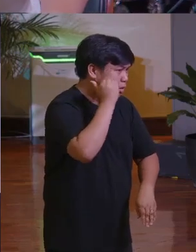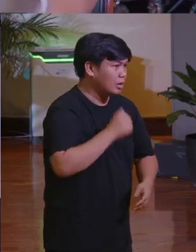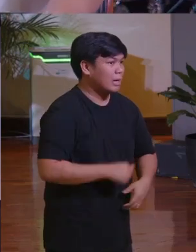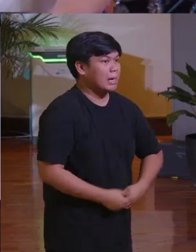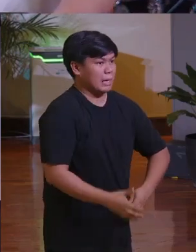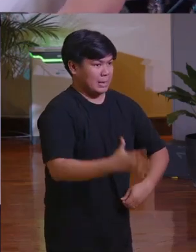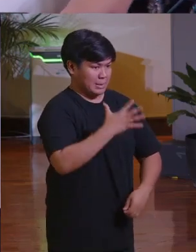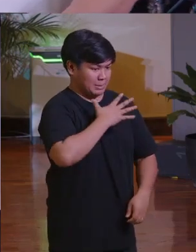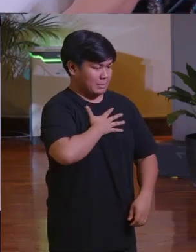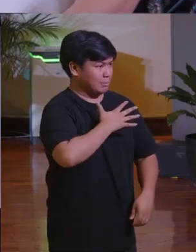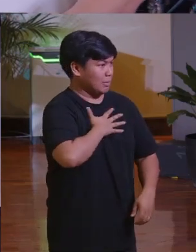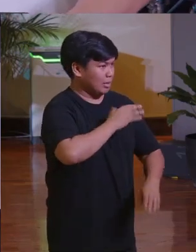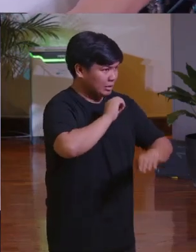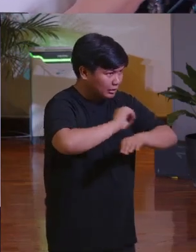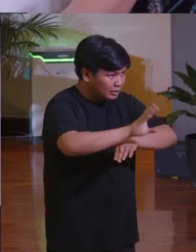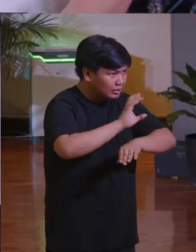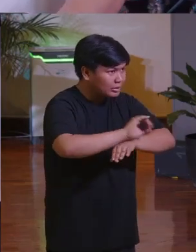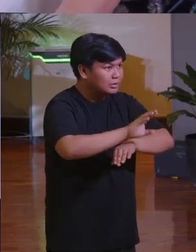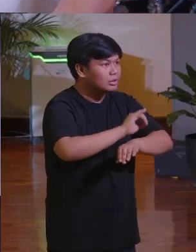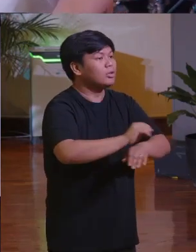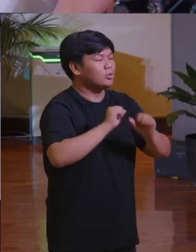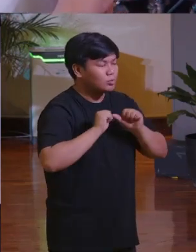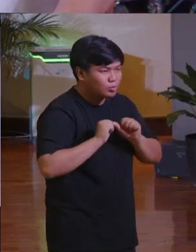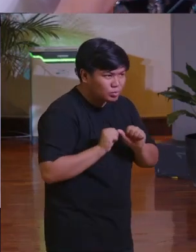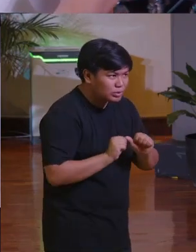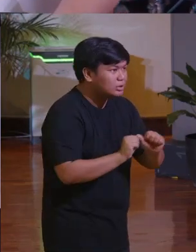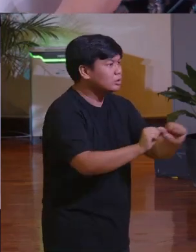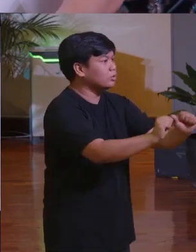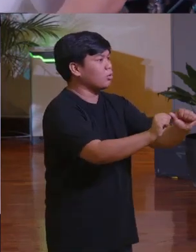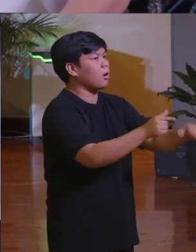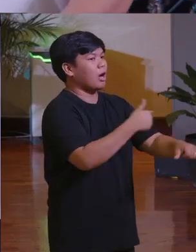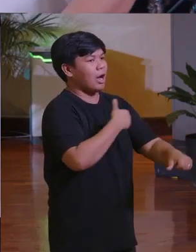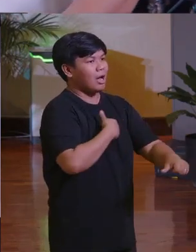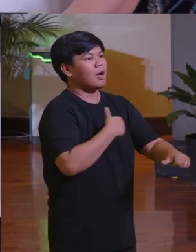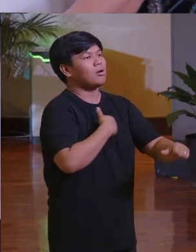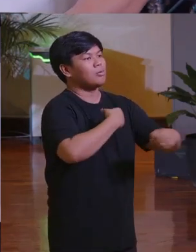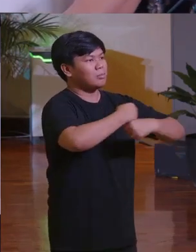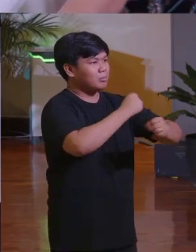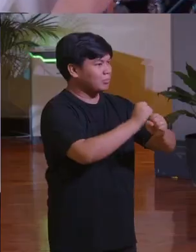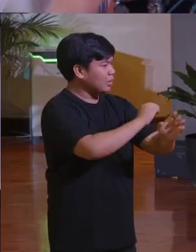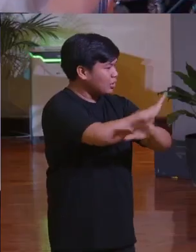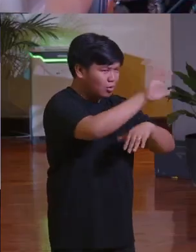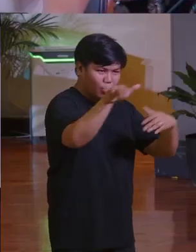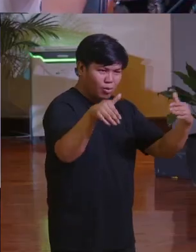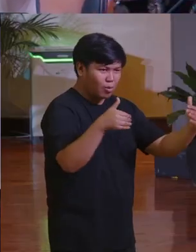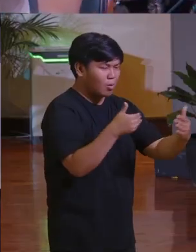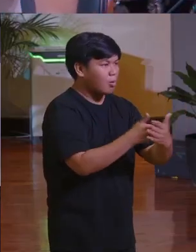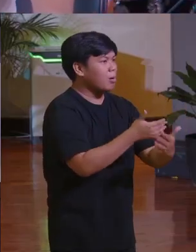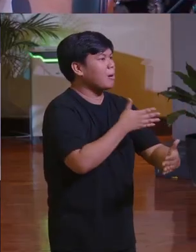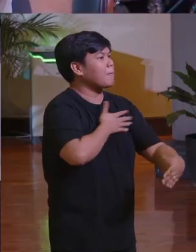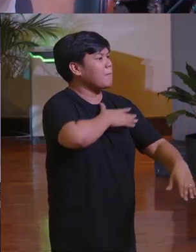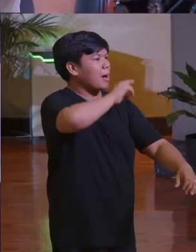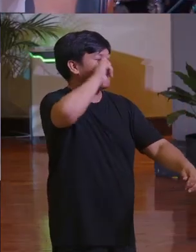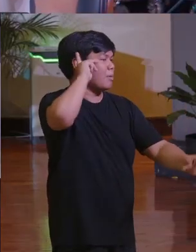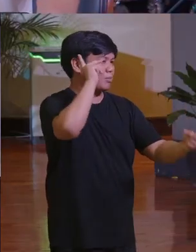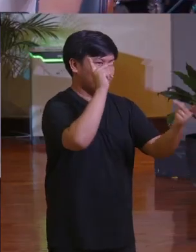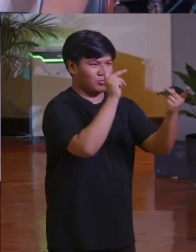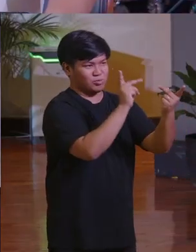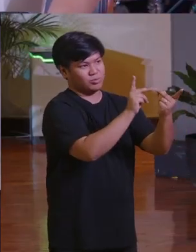my counsel shall stand, and I will accomplish all my